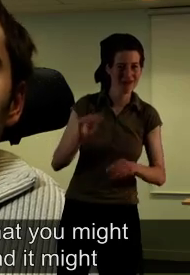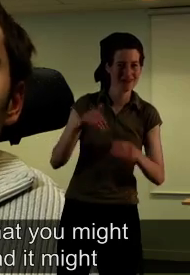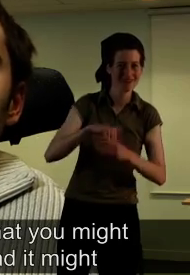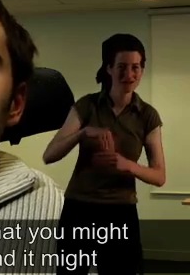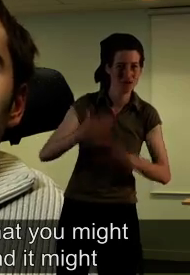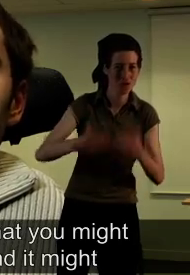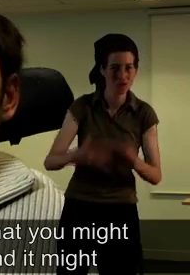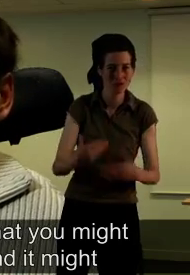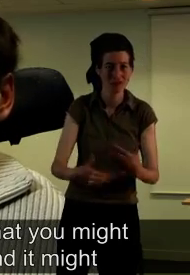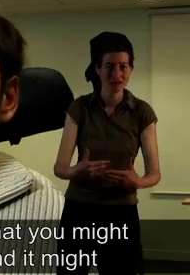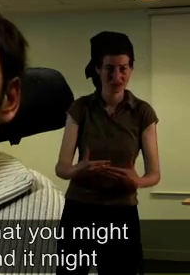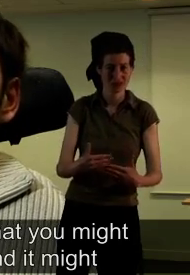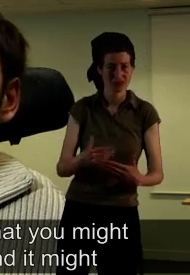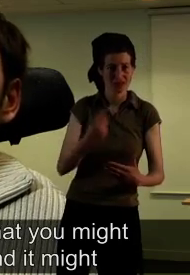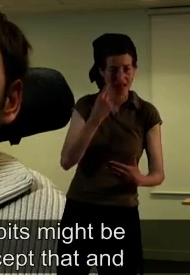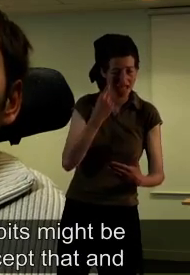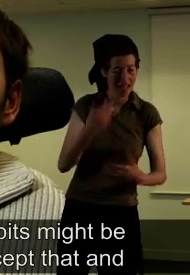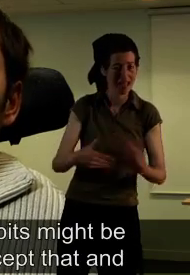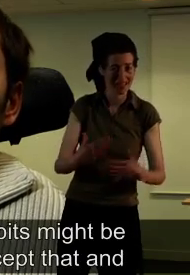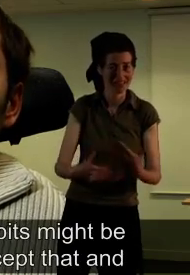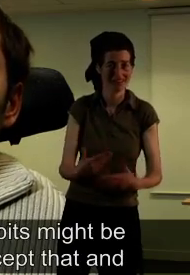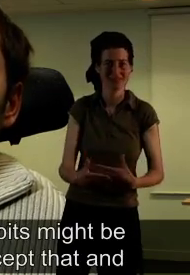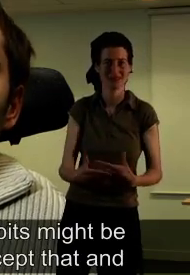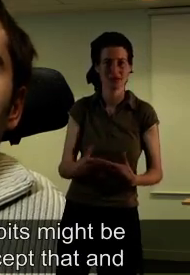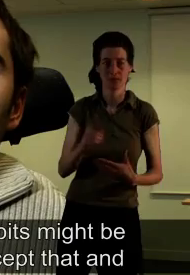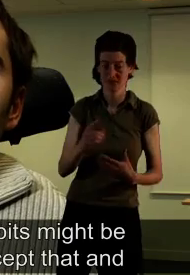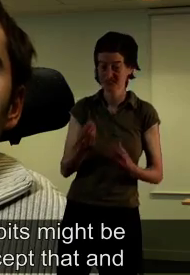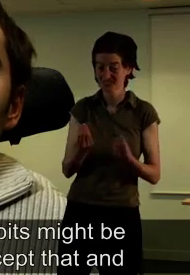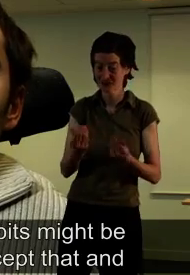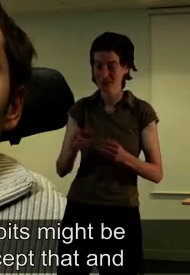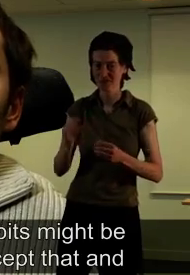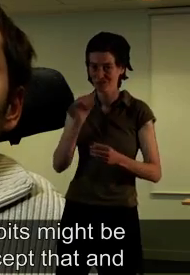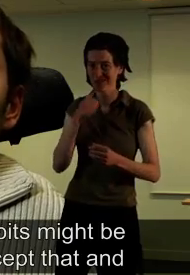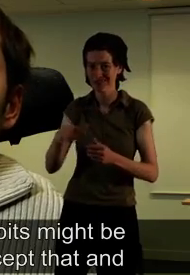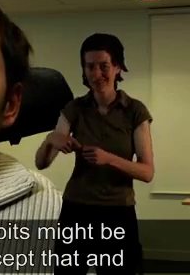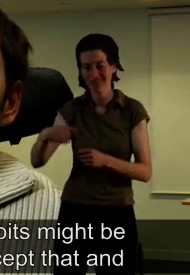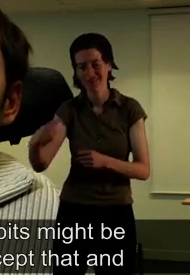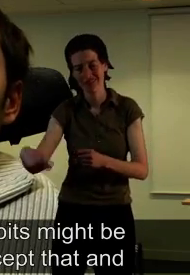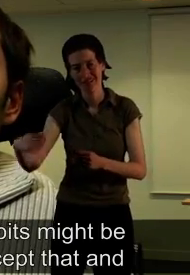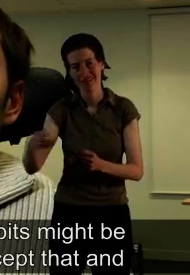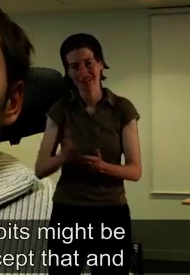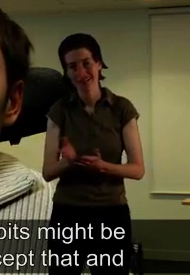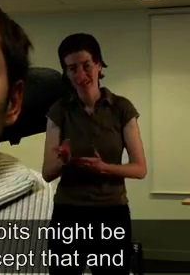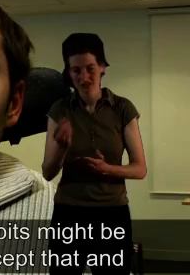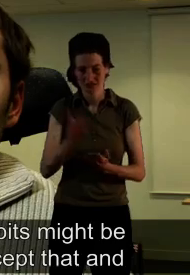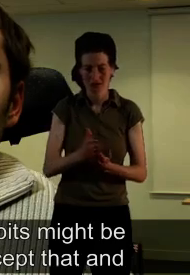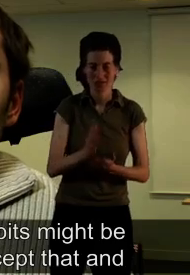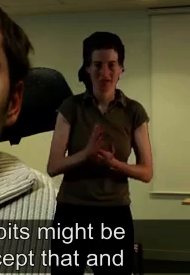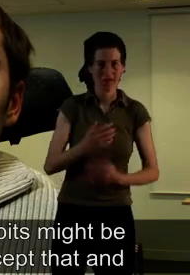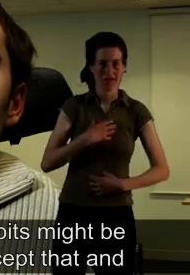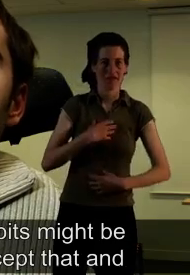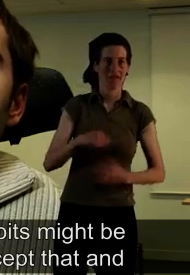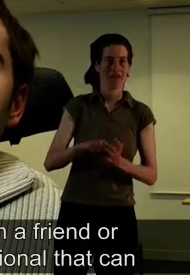might sort of find some things a bit difficult and it might take longer than you'd like and some bits might be scary. But I think probably to acknowledge